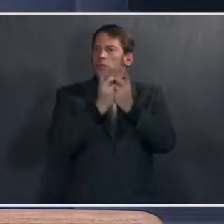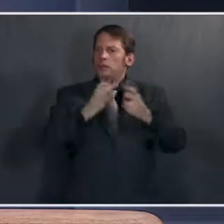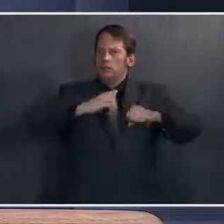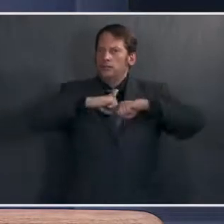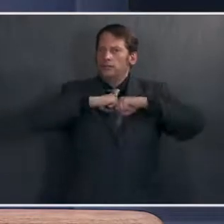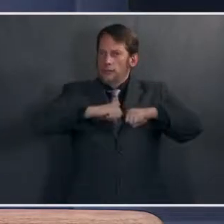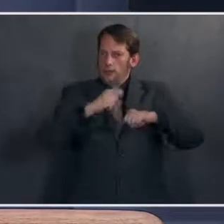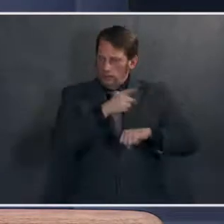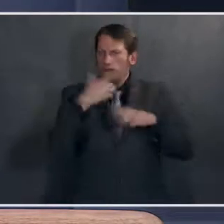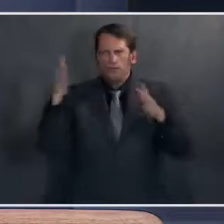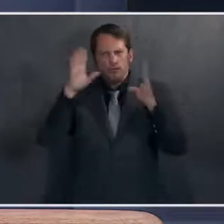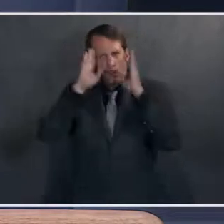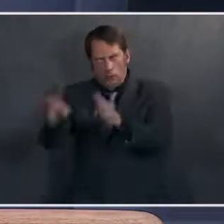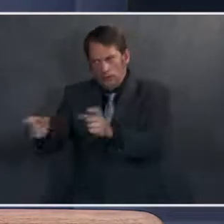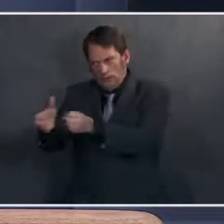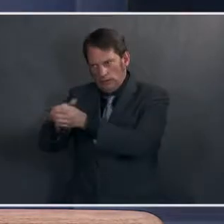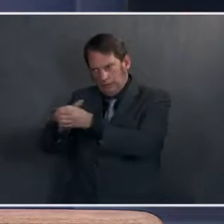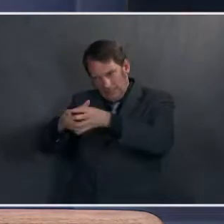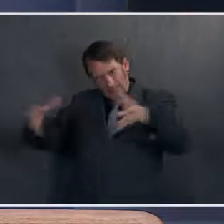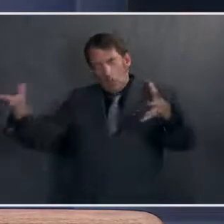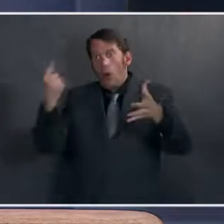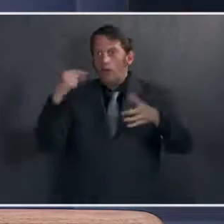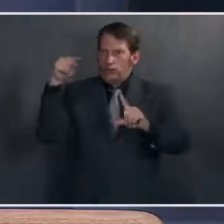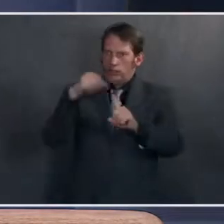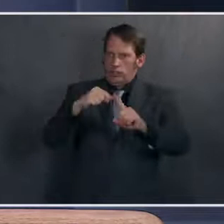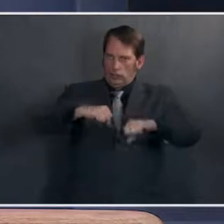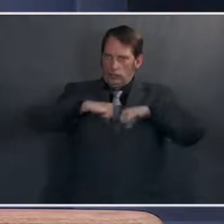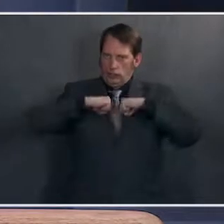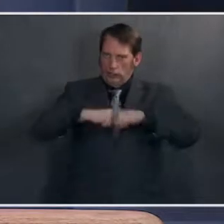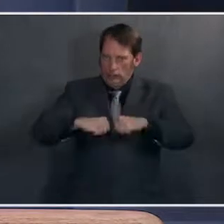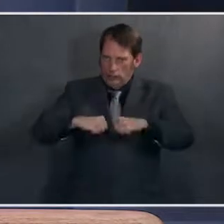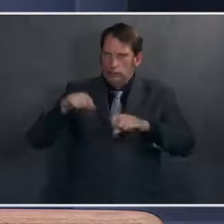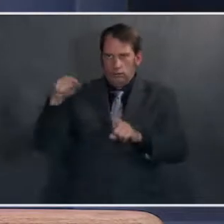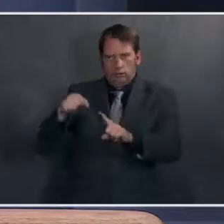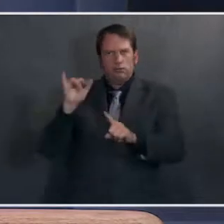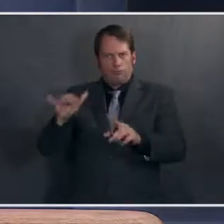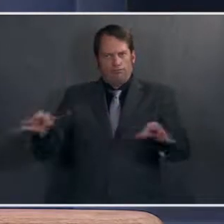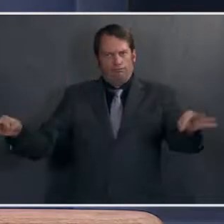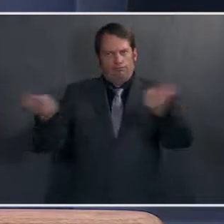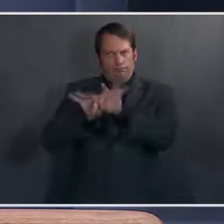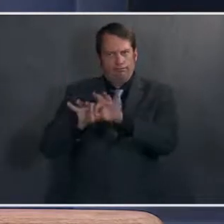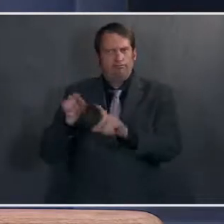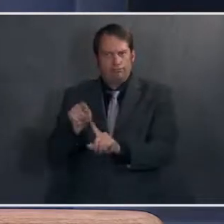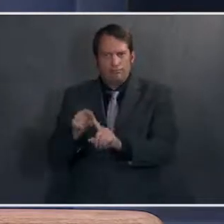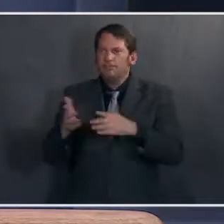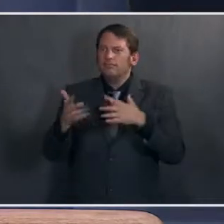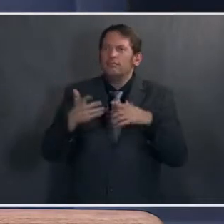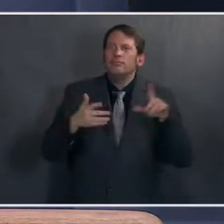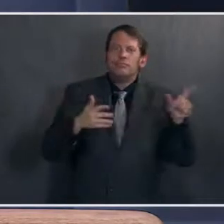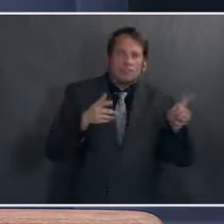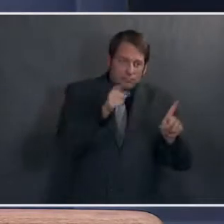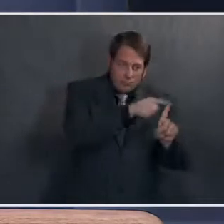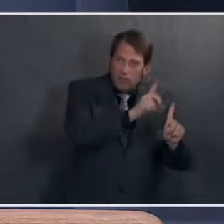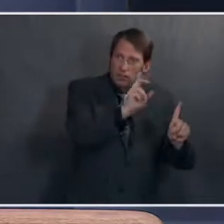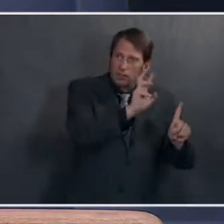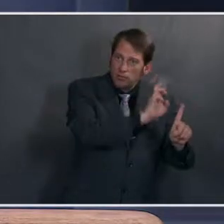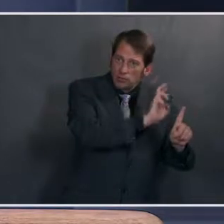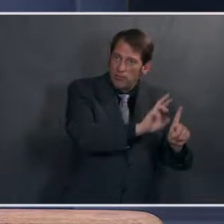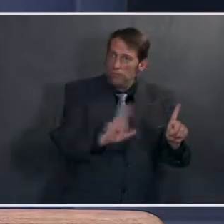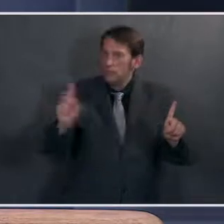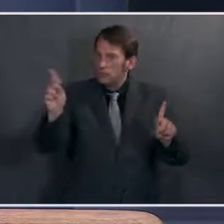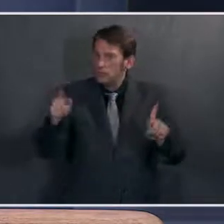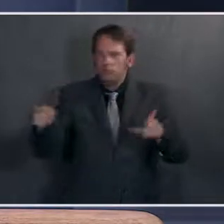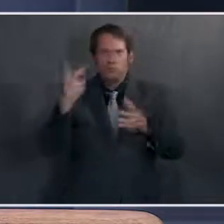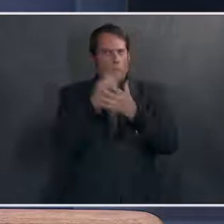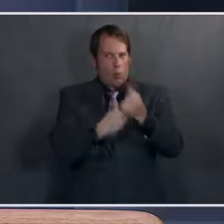in space has long been a bipartisan issue, informed by numerous independent commissions and studies conducted across multiple administrations.